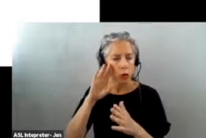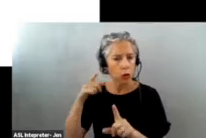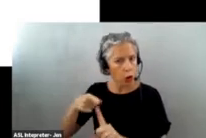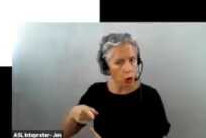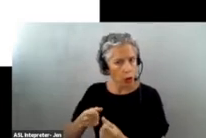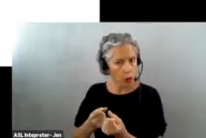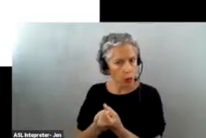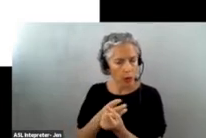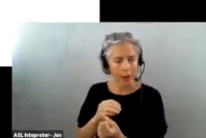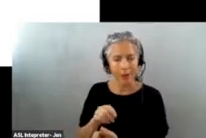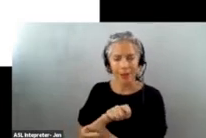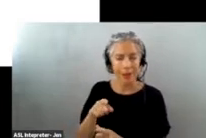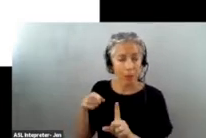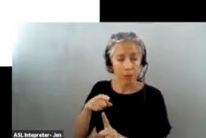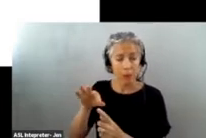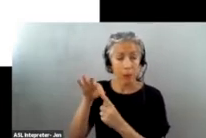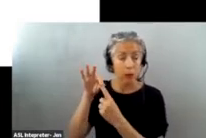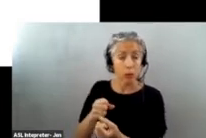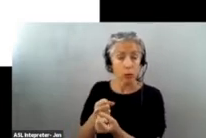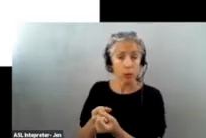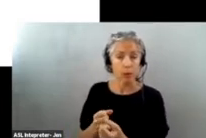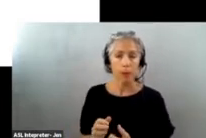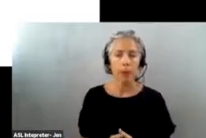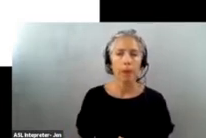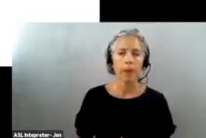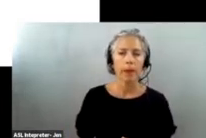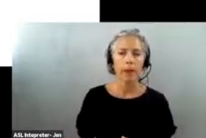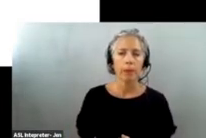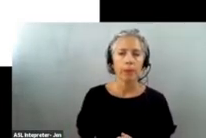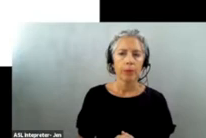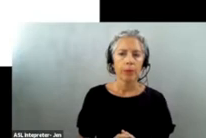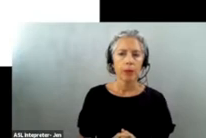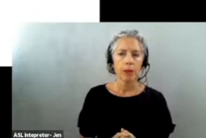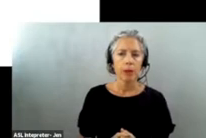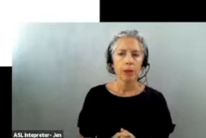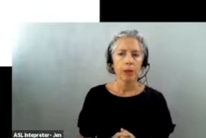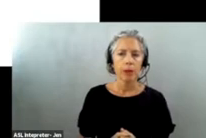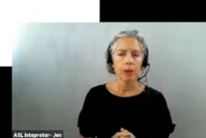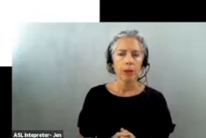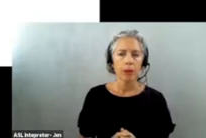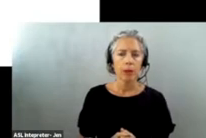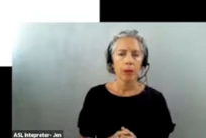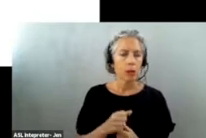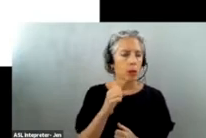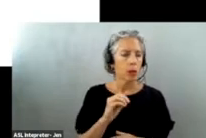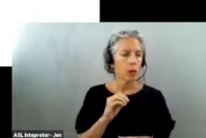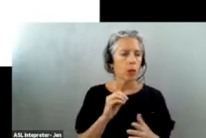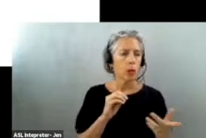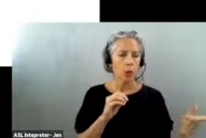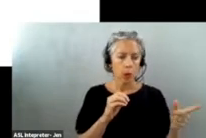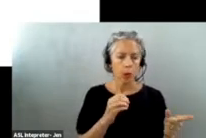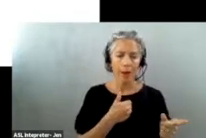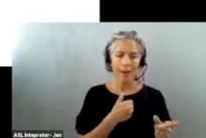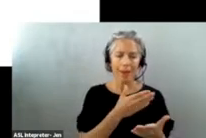So the way we have done this is that we try now to develop a program based on systematic reviews, and we have